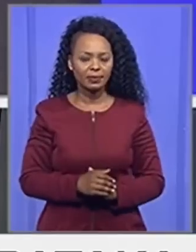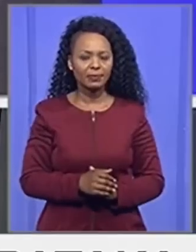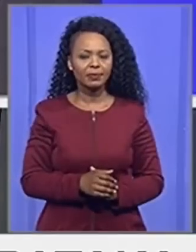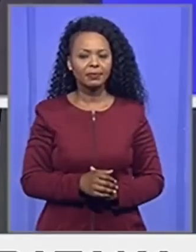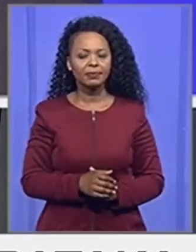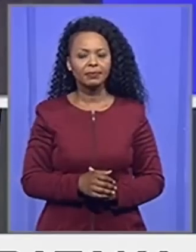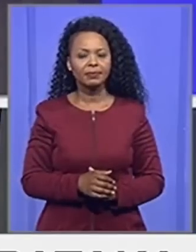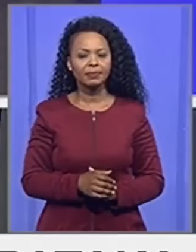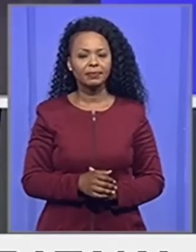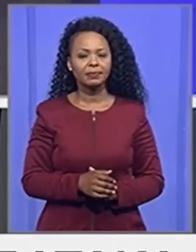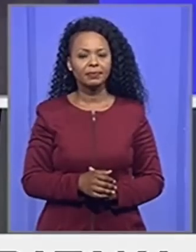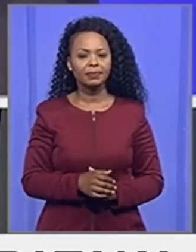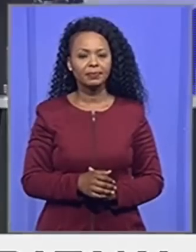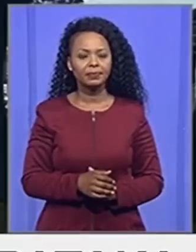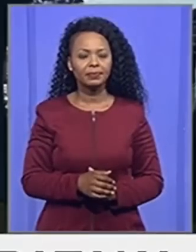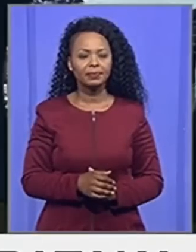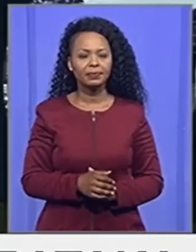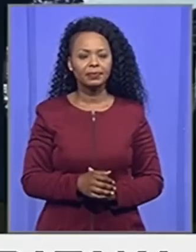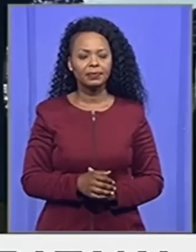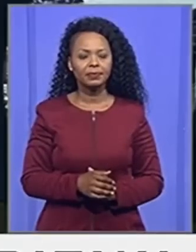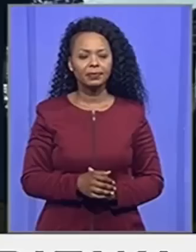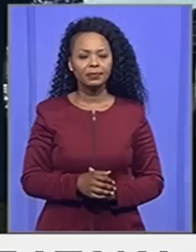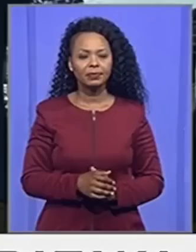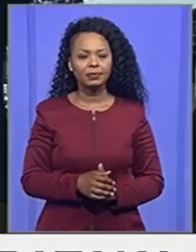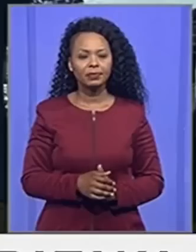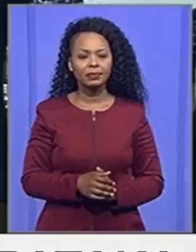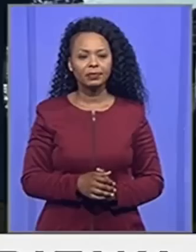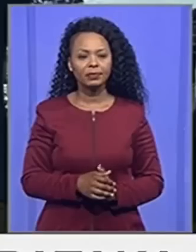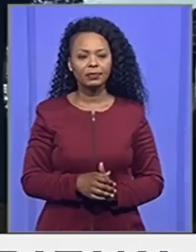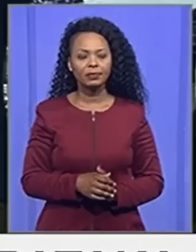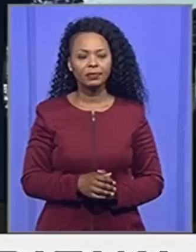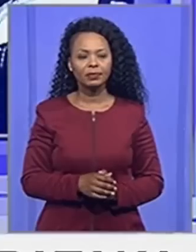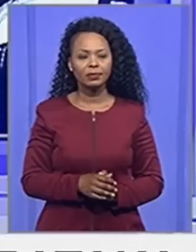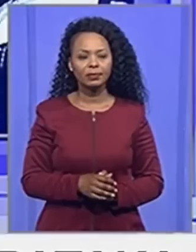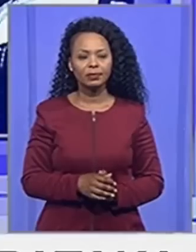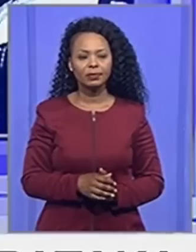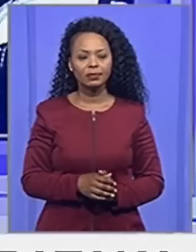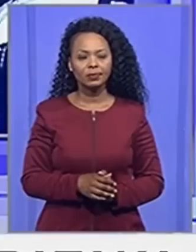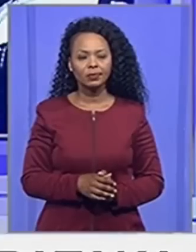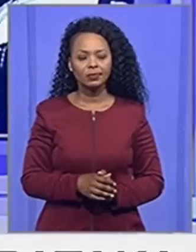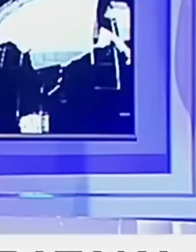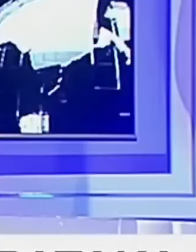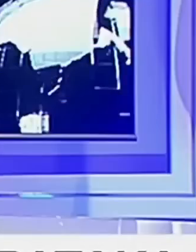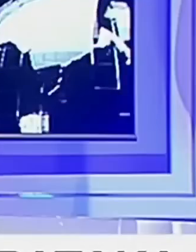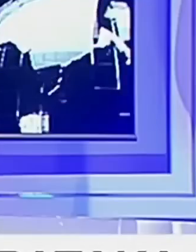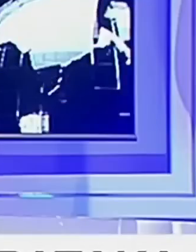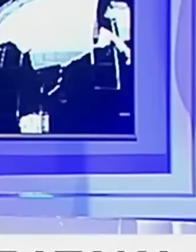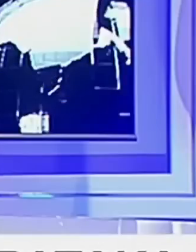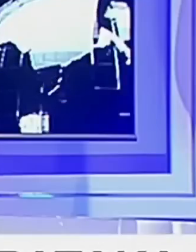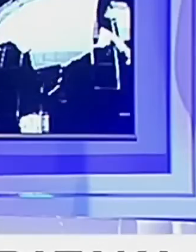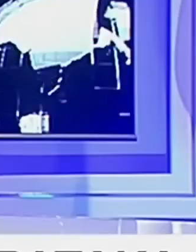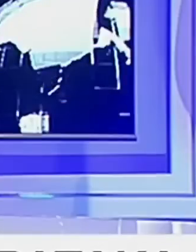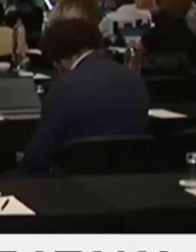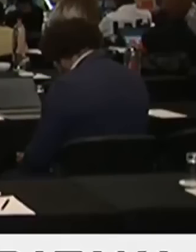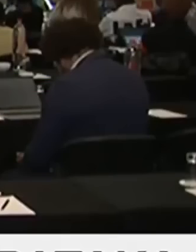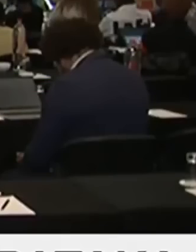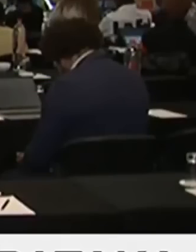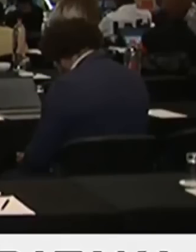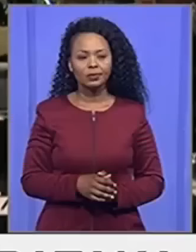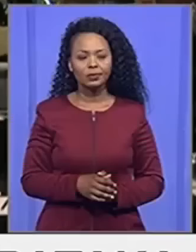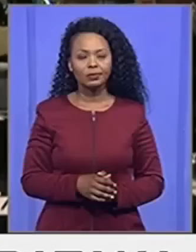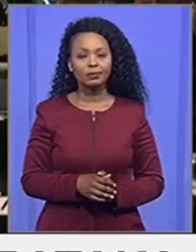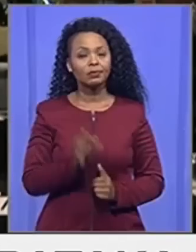Bakanenkarna kambelame mahungu ya SABC sihlanganiselwe etafuleni yendaba zesiNdebele. Ndi Madekwana nne ndishiphiwa Doyoyo.